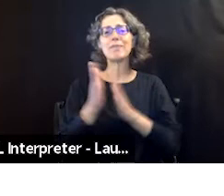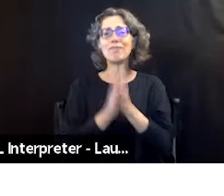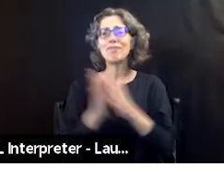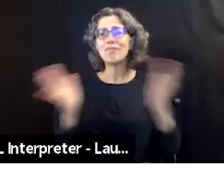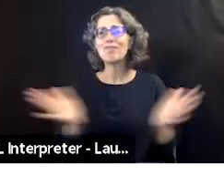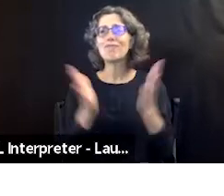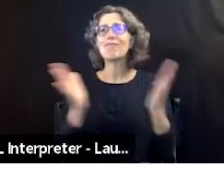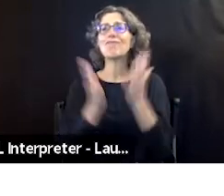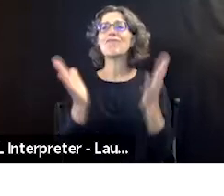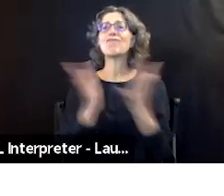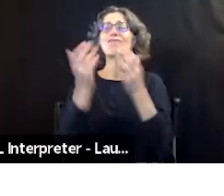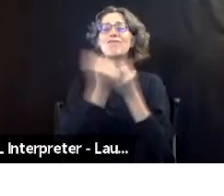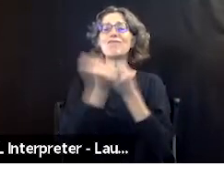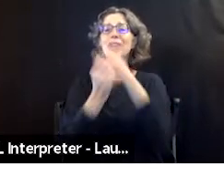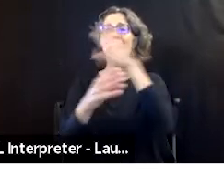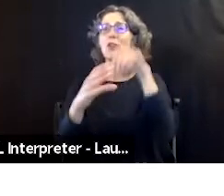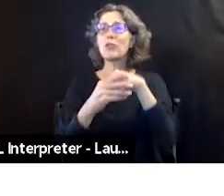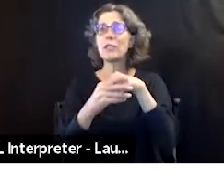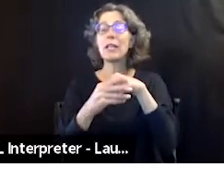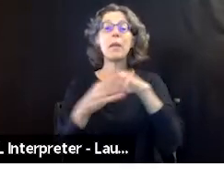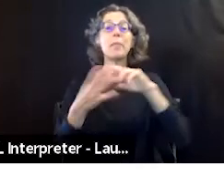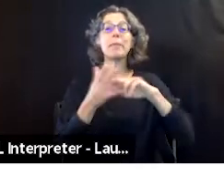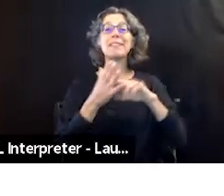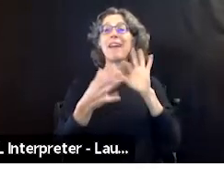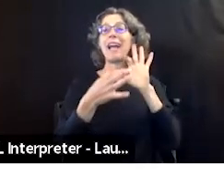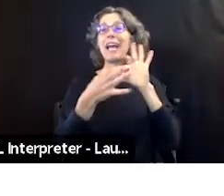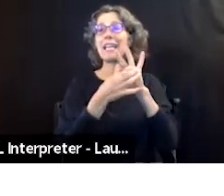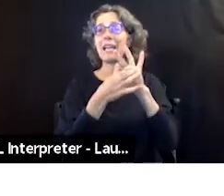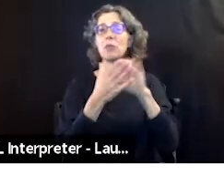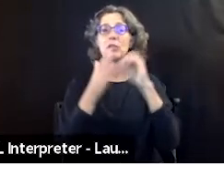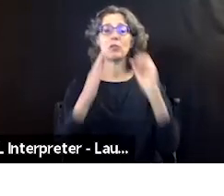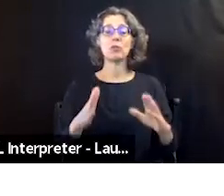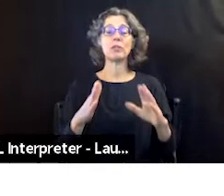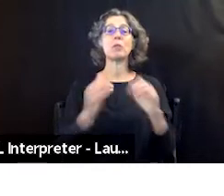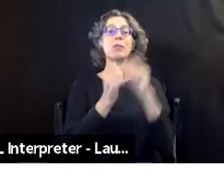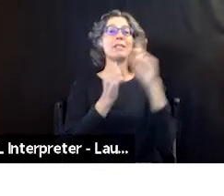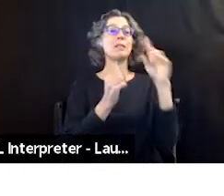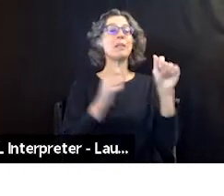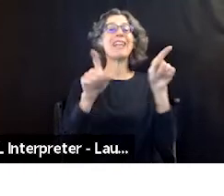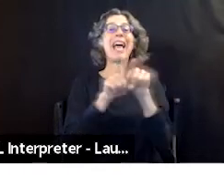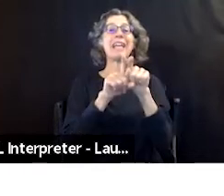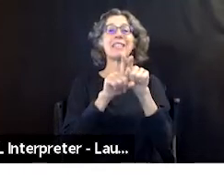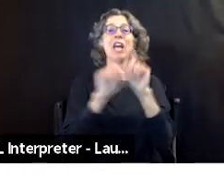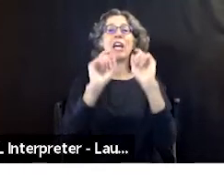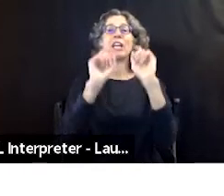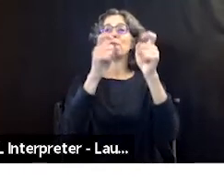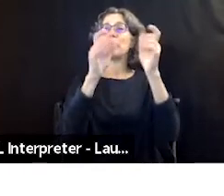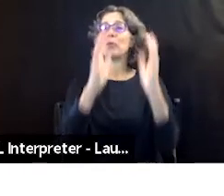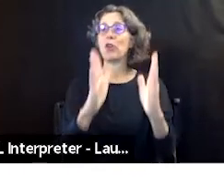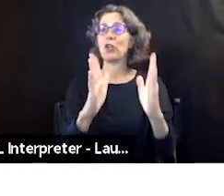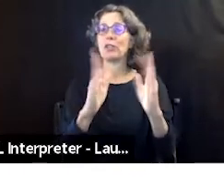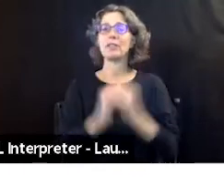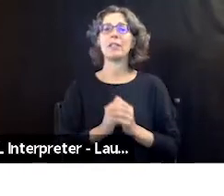Champions of inclusion connect with students with disabilities as people who are contributors. Champions of